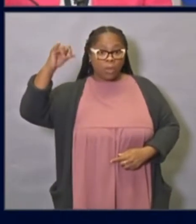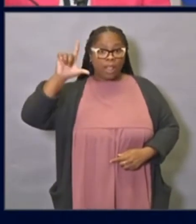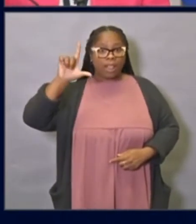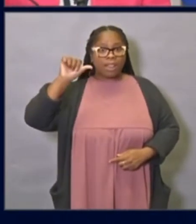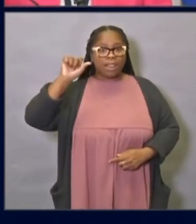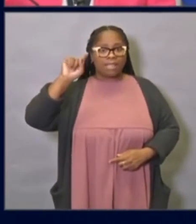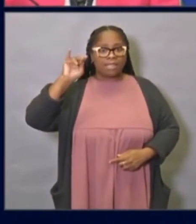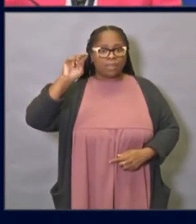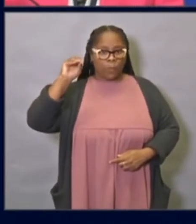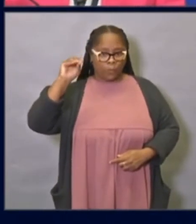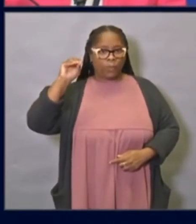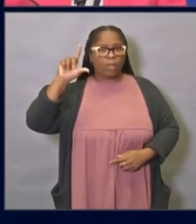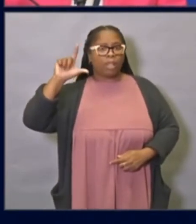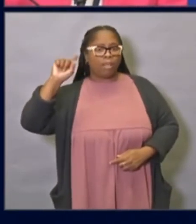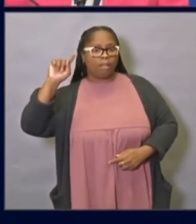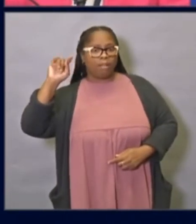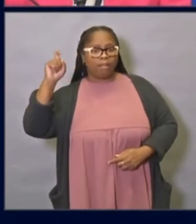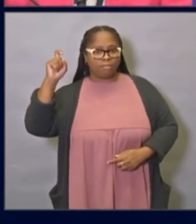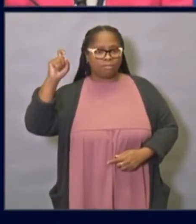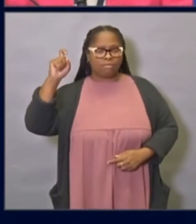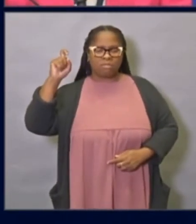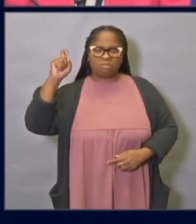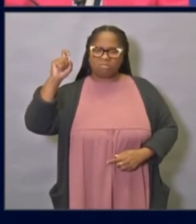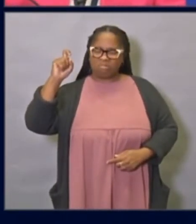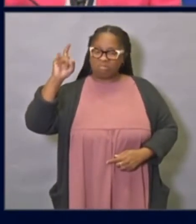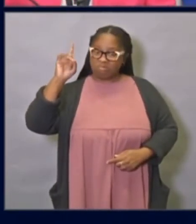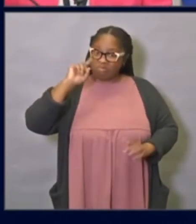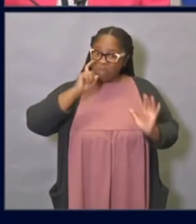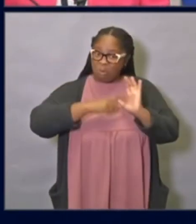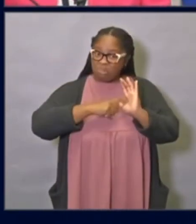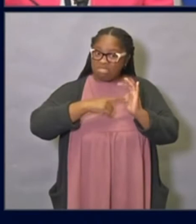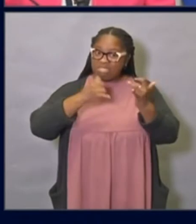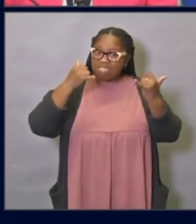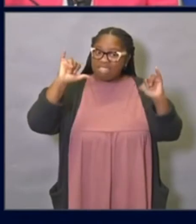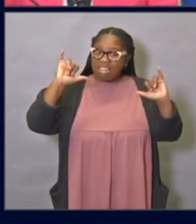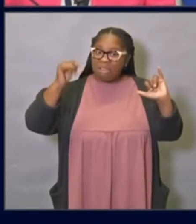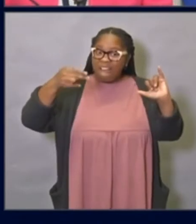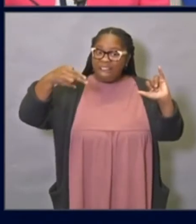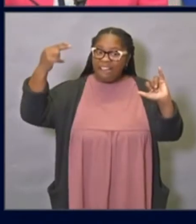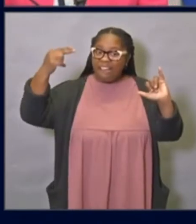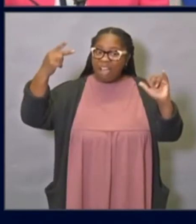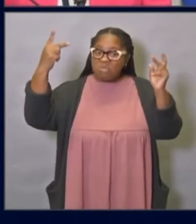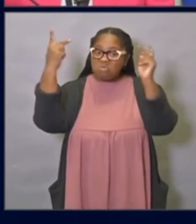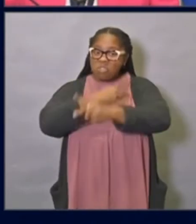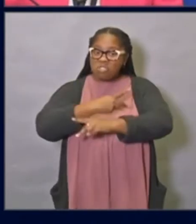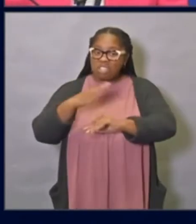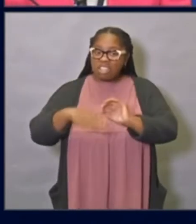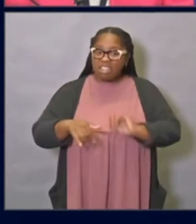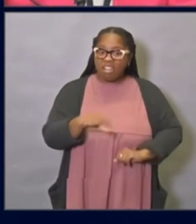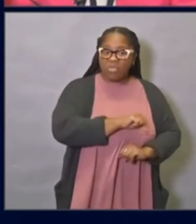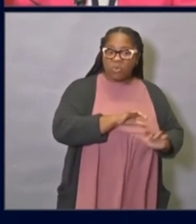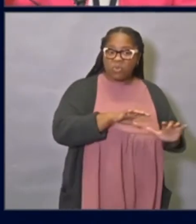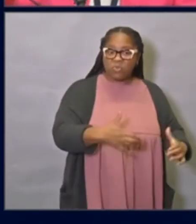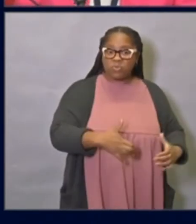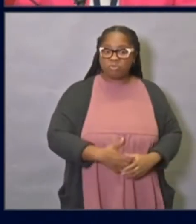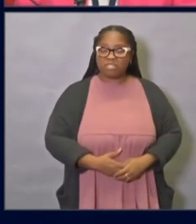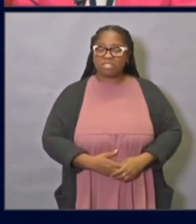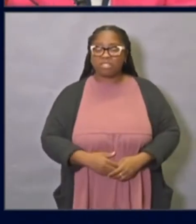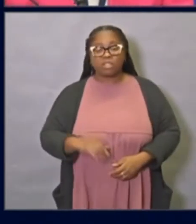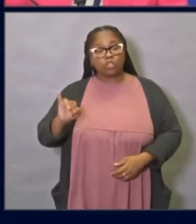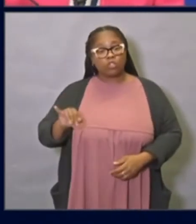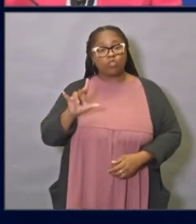Latinx residents, which continues to be higher than the case rate for all other groups. After the July surge